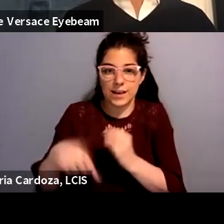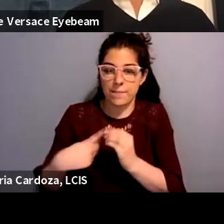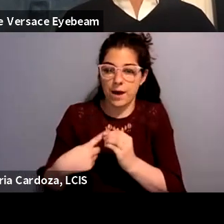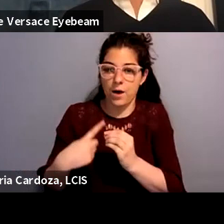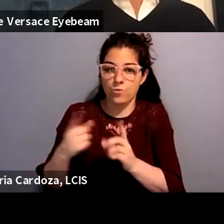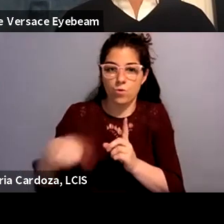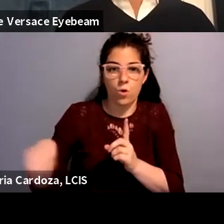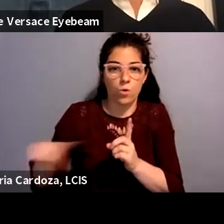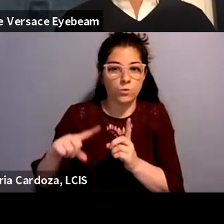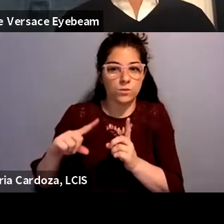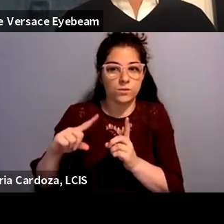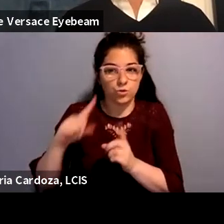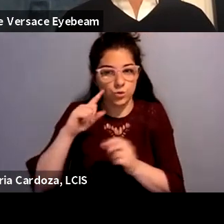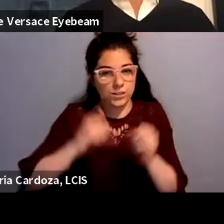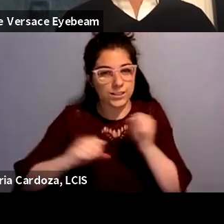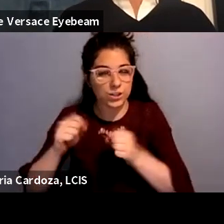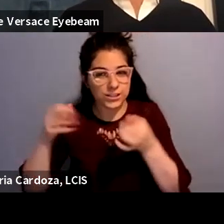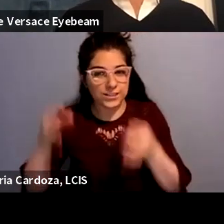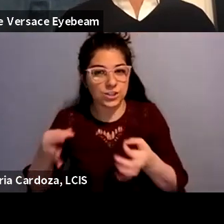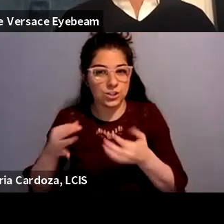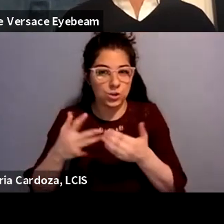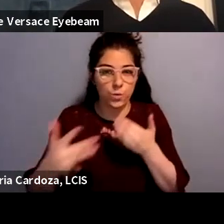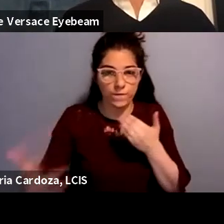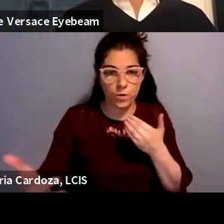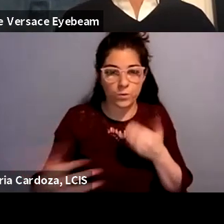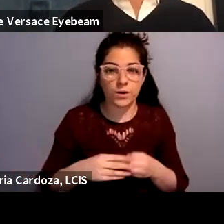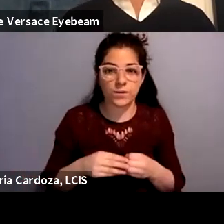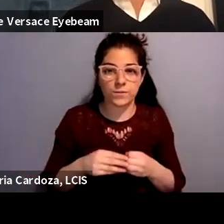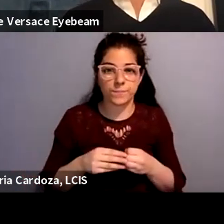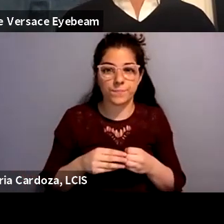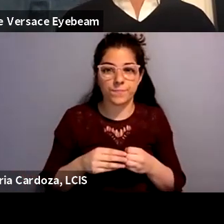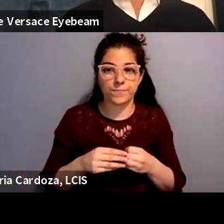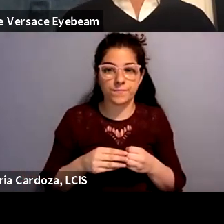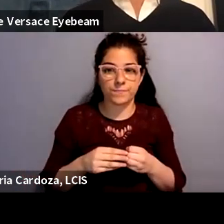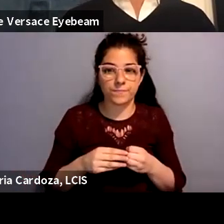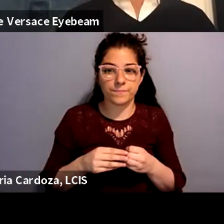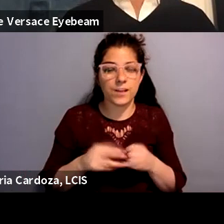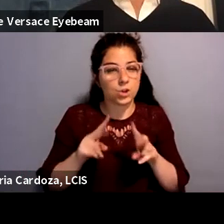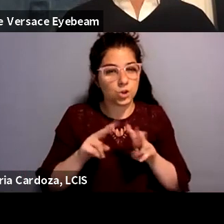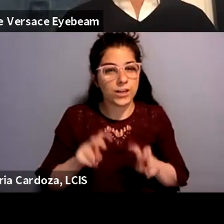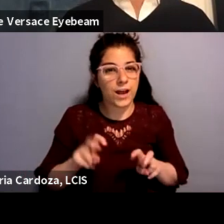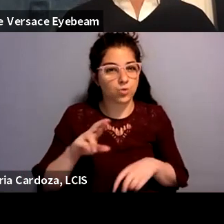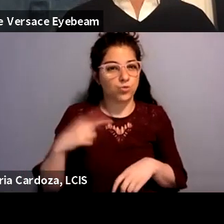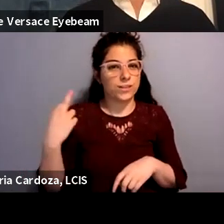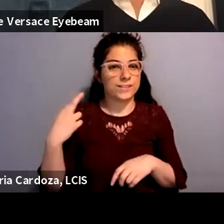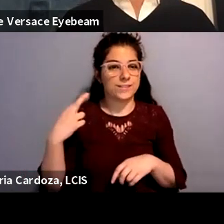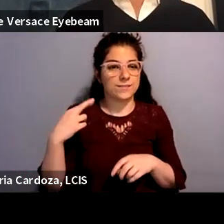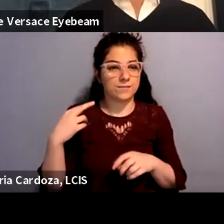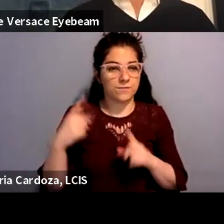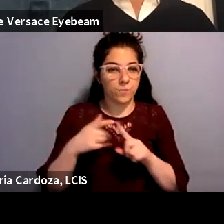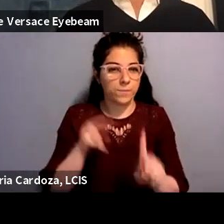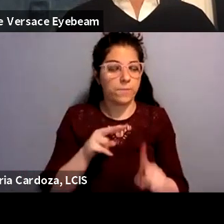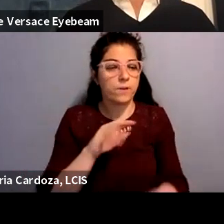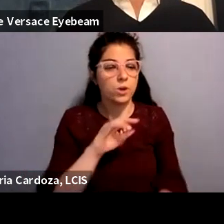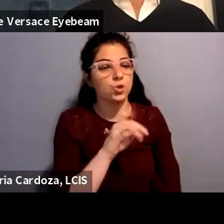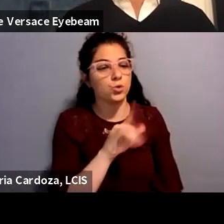those strategic decisions going forward and looking at risk in that context. I think in terms of your question, Judy,